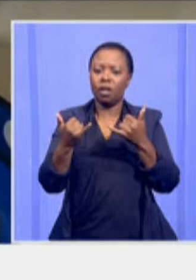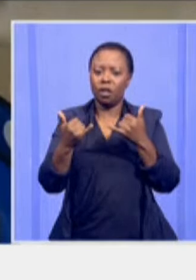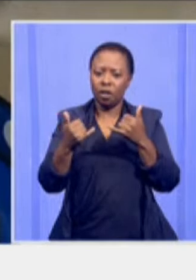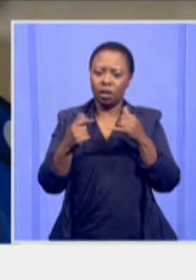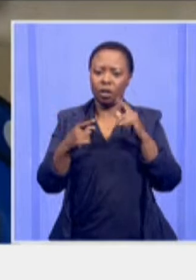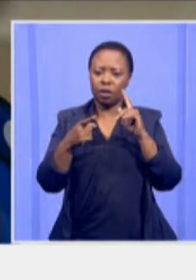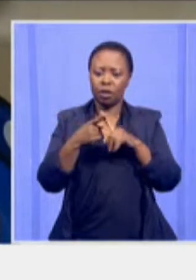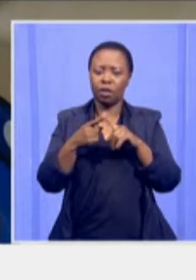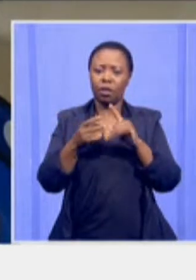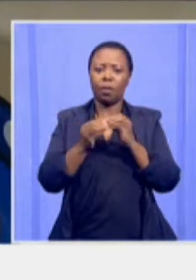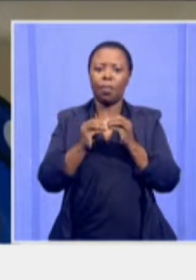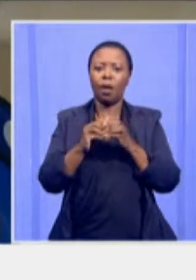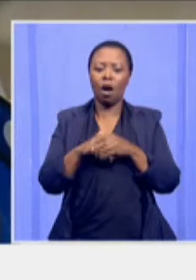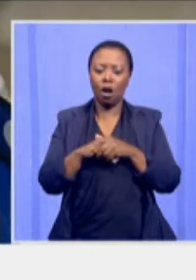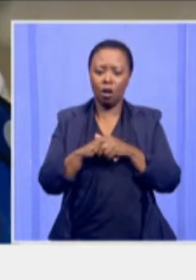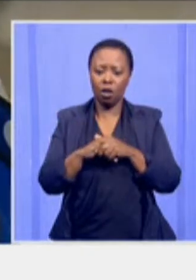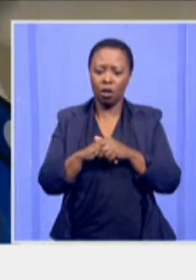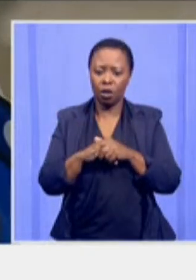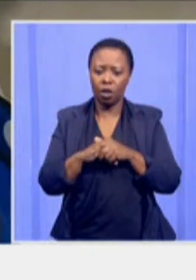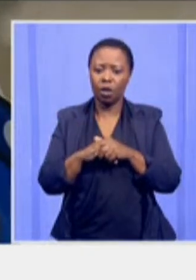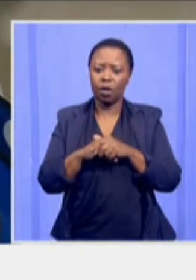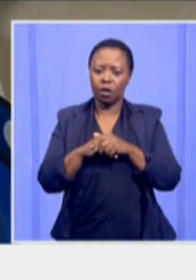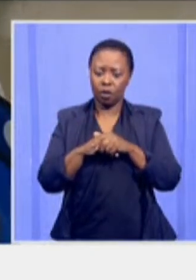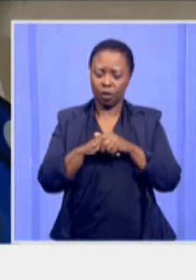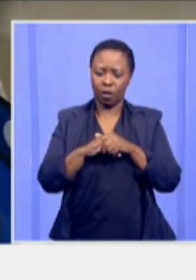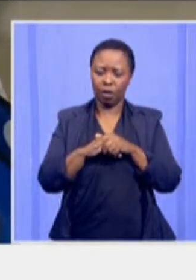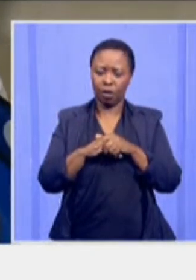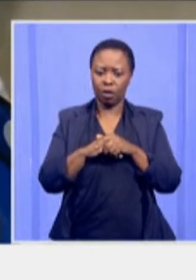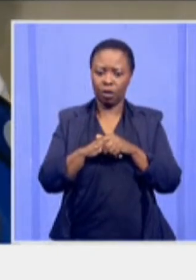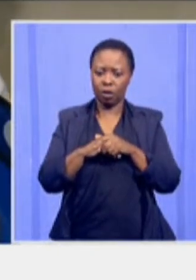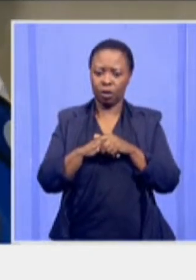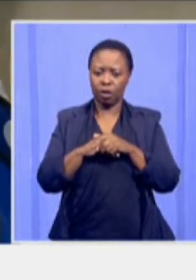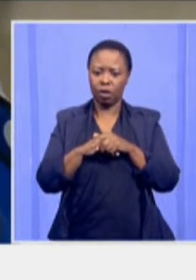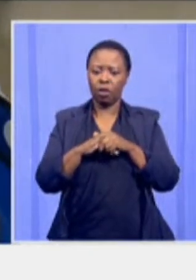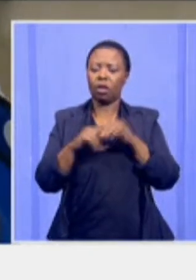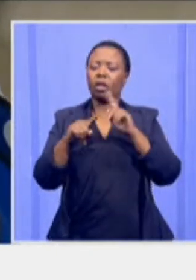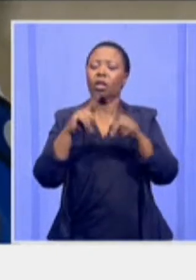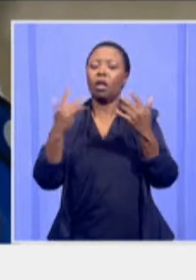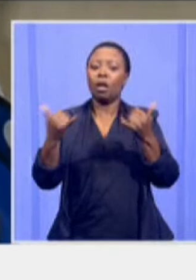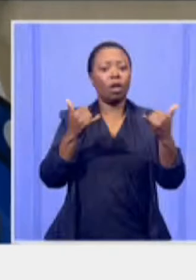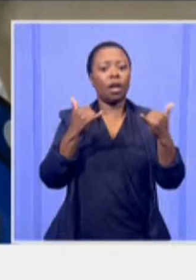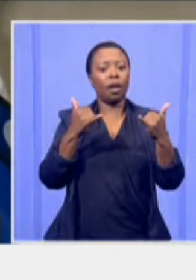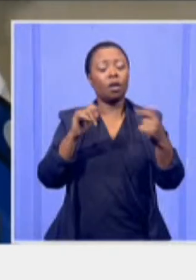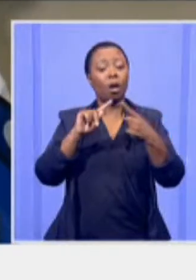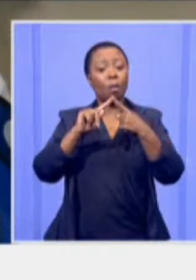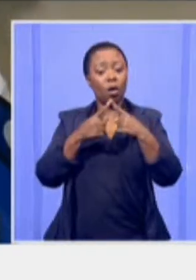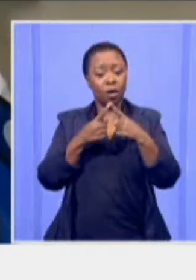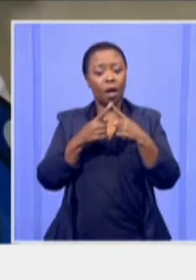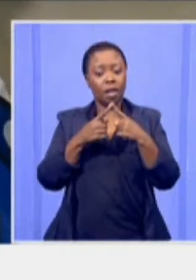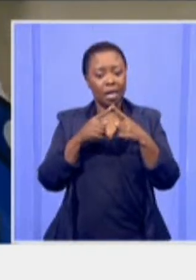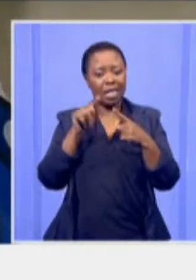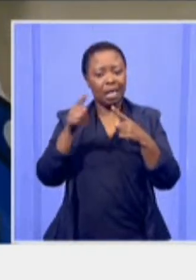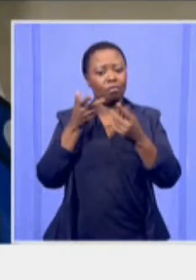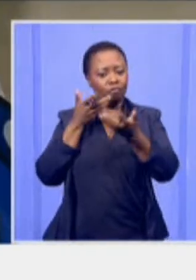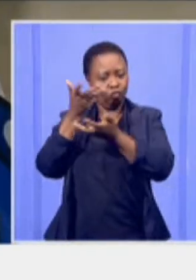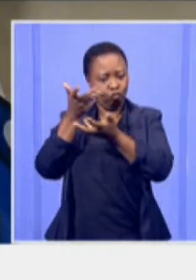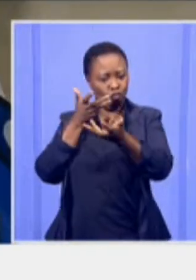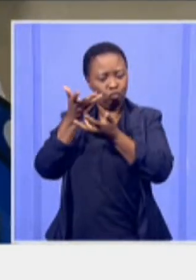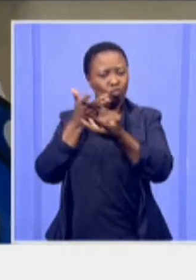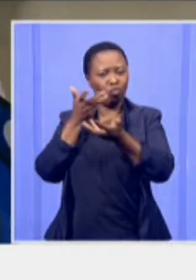up until engagement is exhausted. And from the point where we are standing in, engagement has been